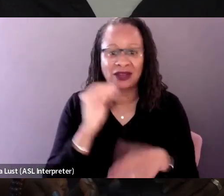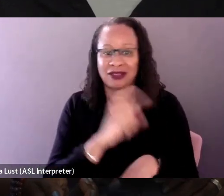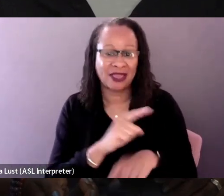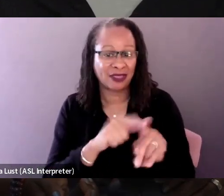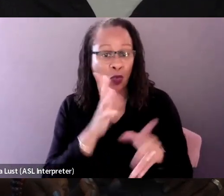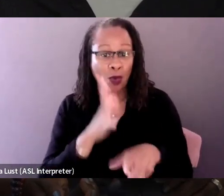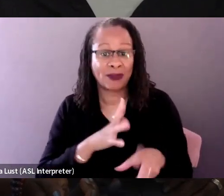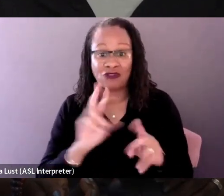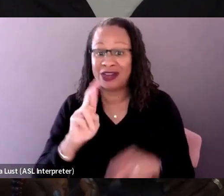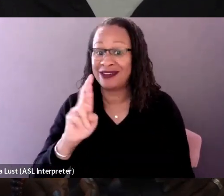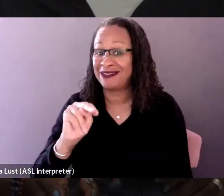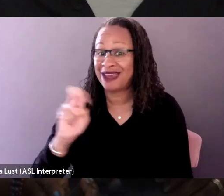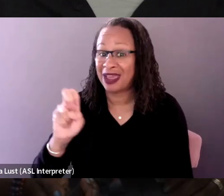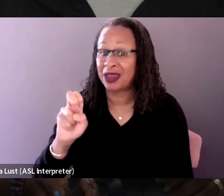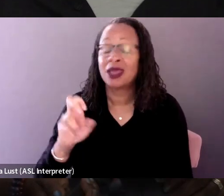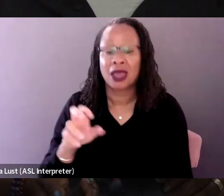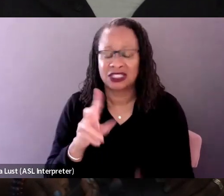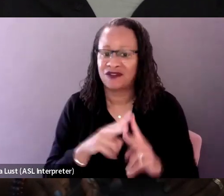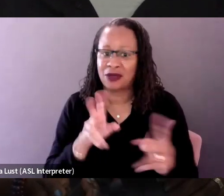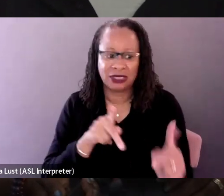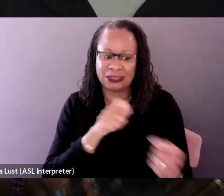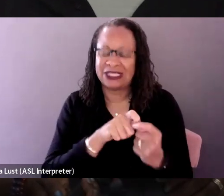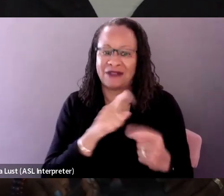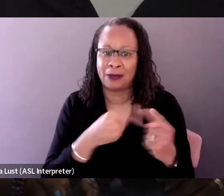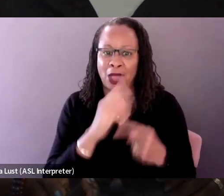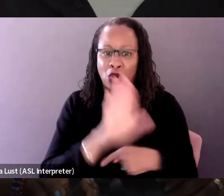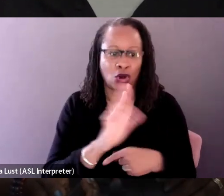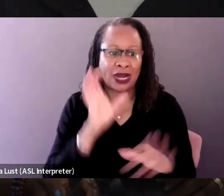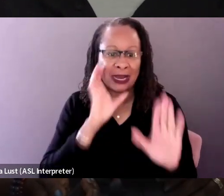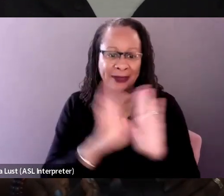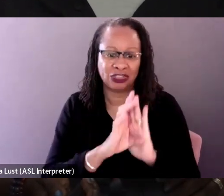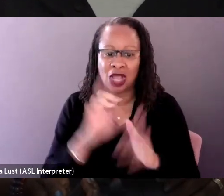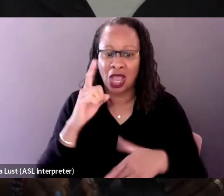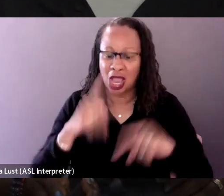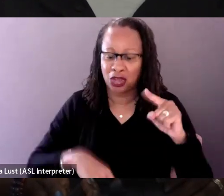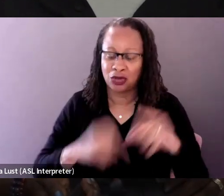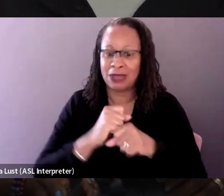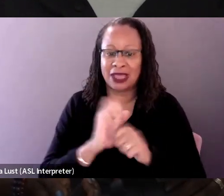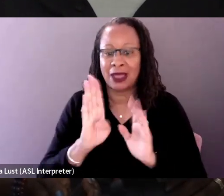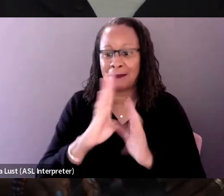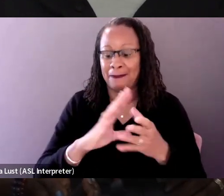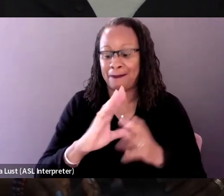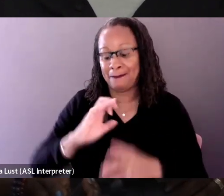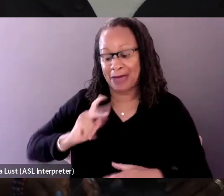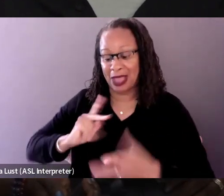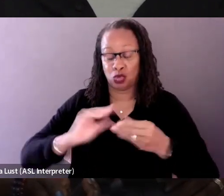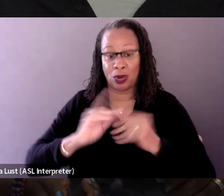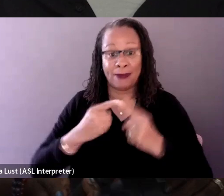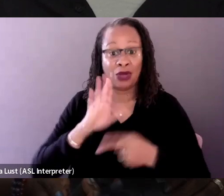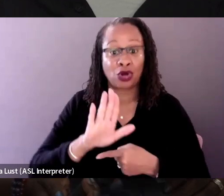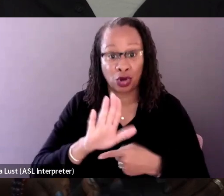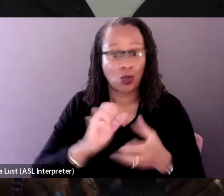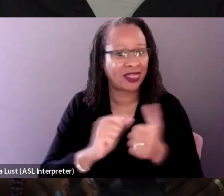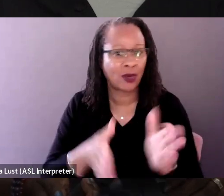make a backstory for her without consulting her first. And though I would love for Mavis Beacon to be